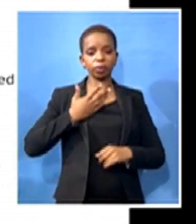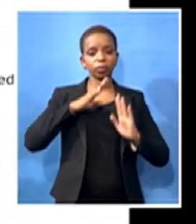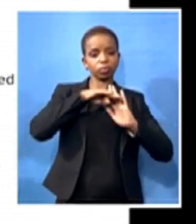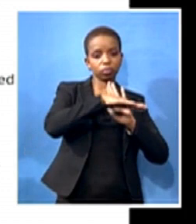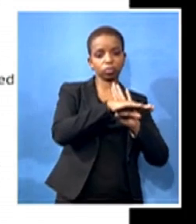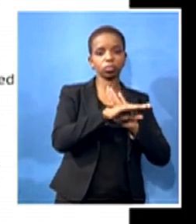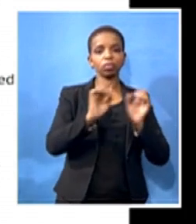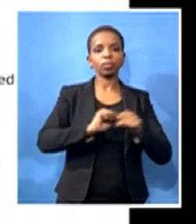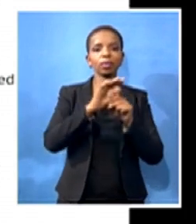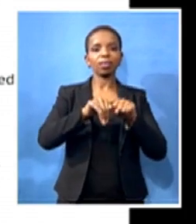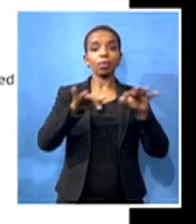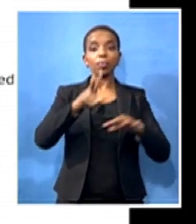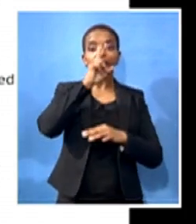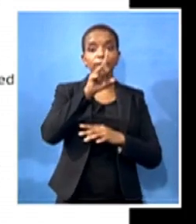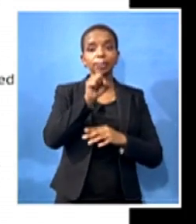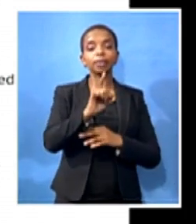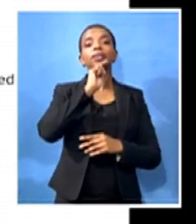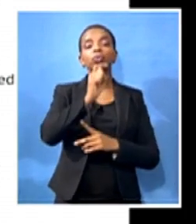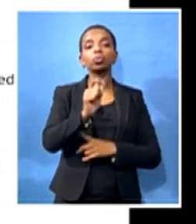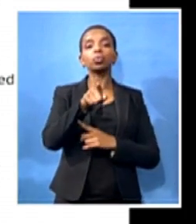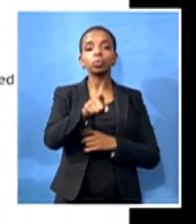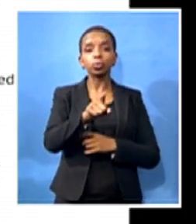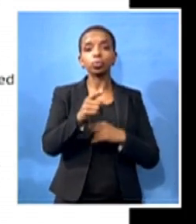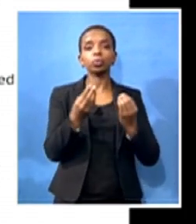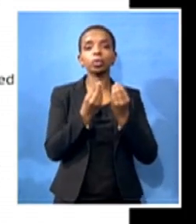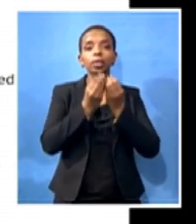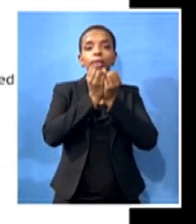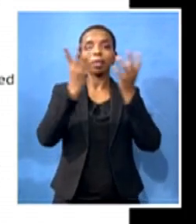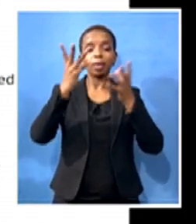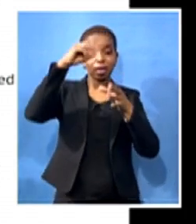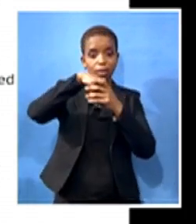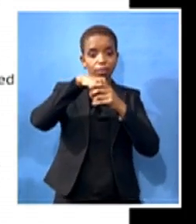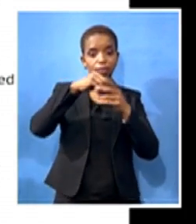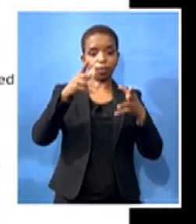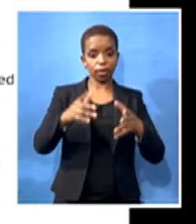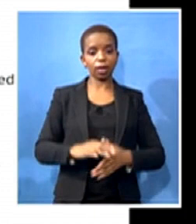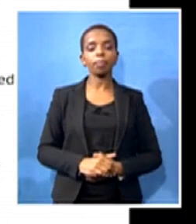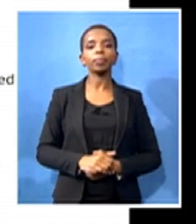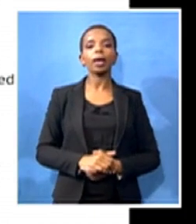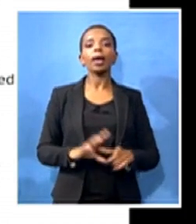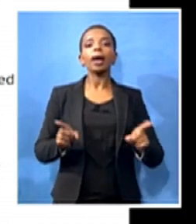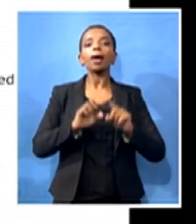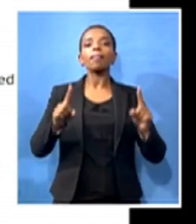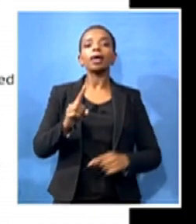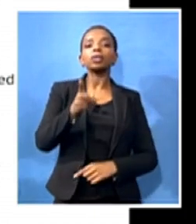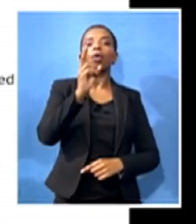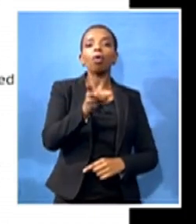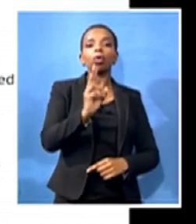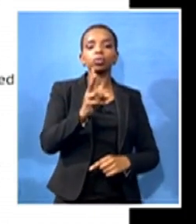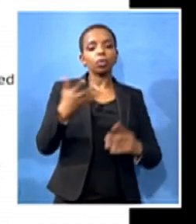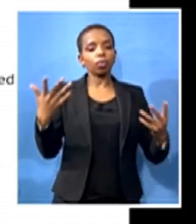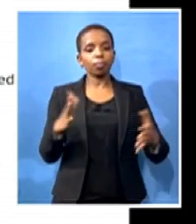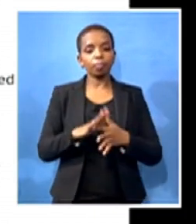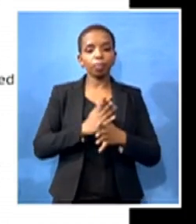altruism involved here, but also in a sense, self-interest, because if we protect others, we are